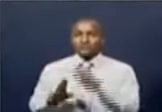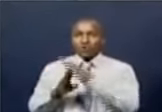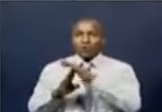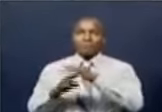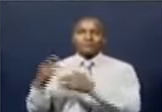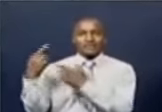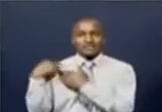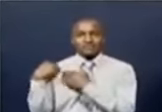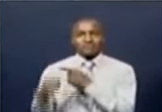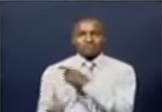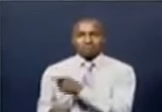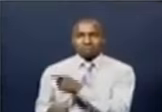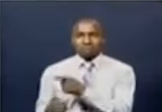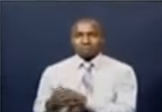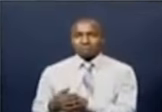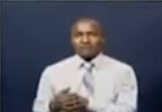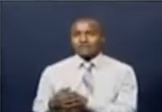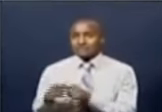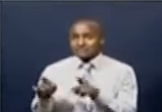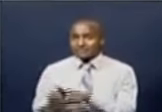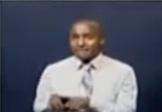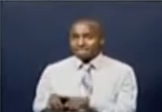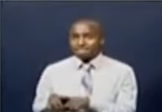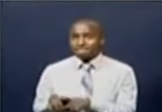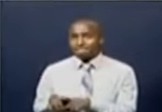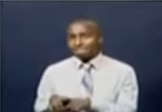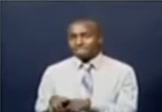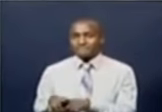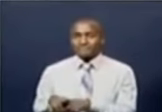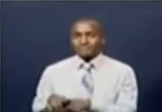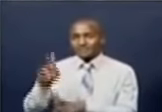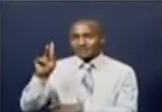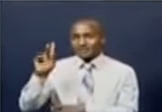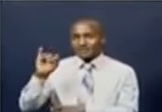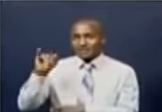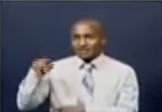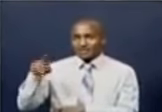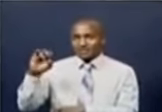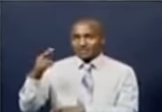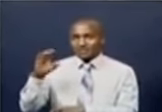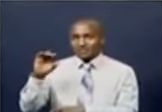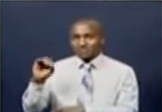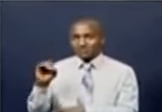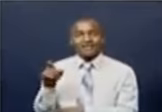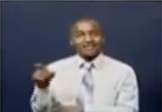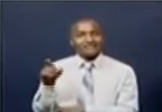The legendary Kipchoge Keino, He's being